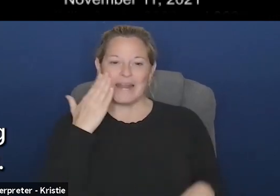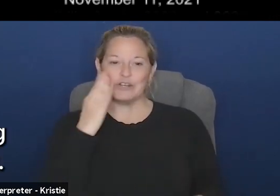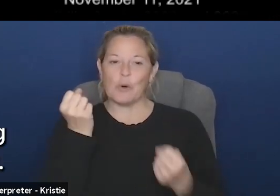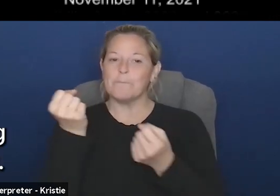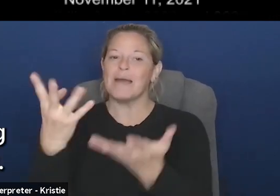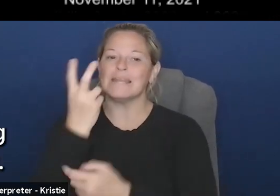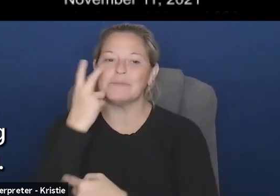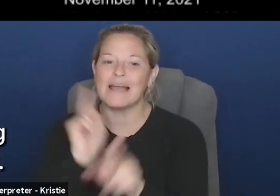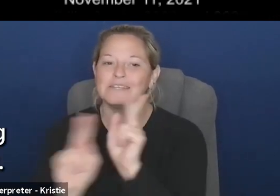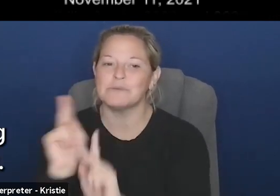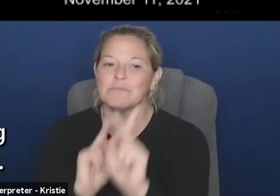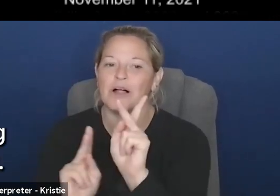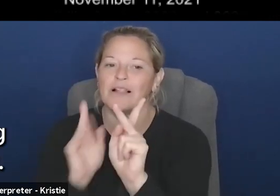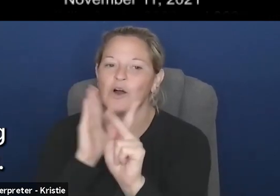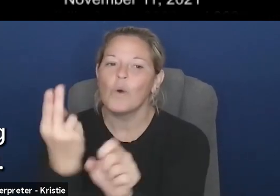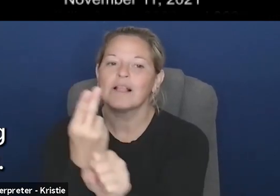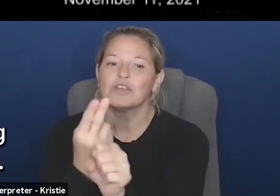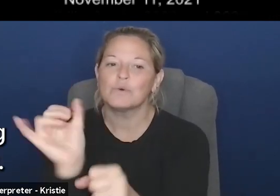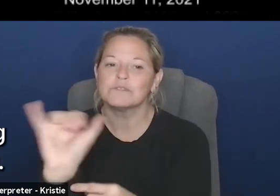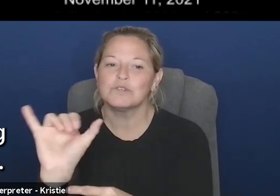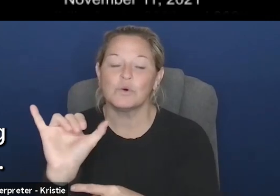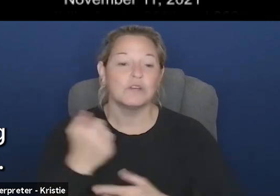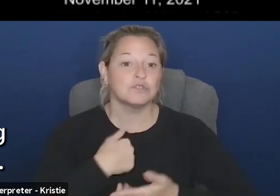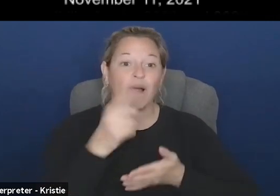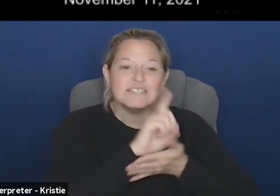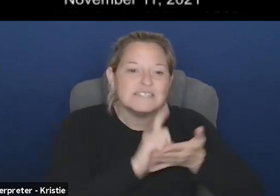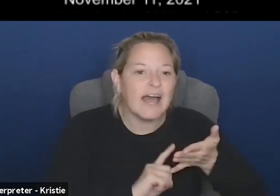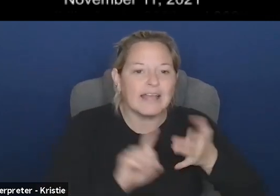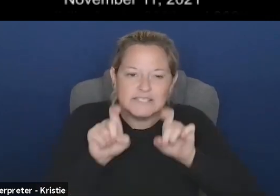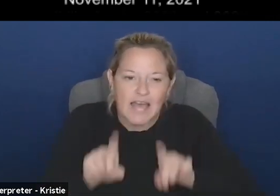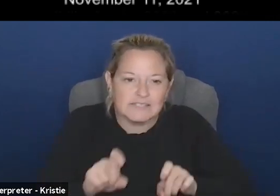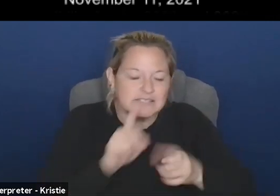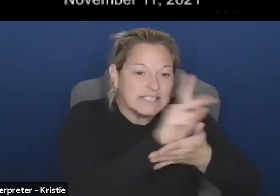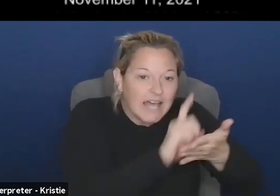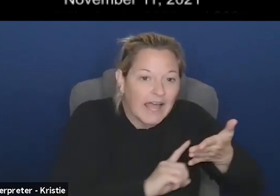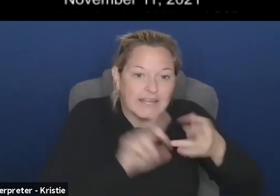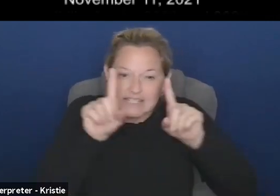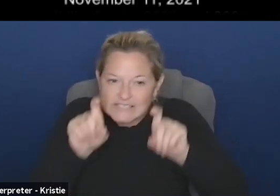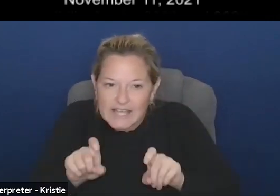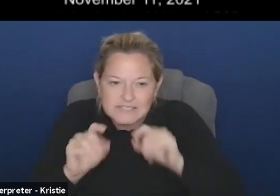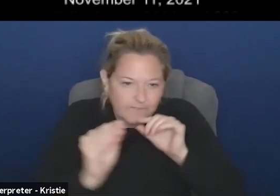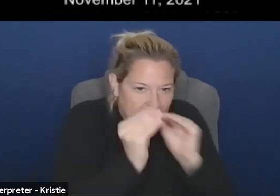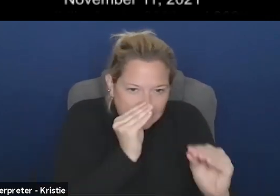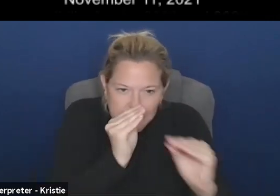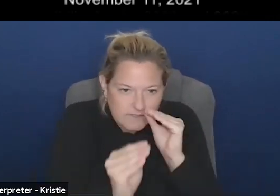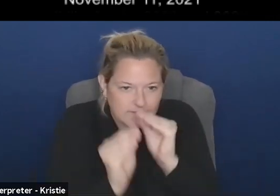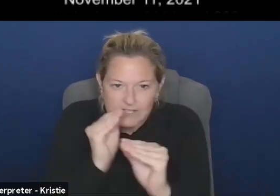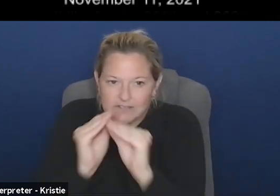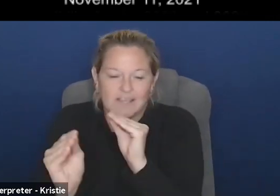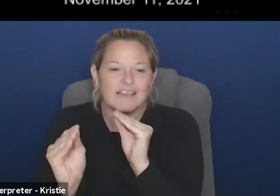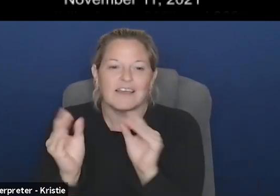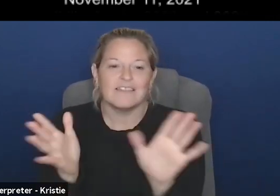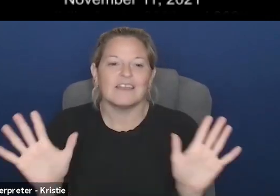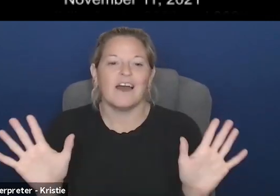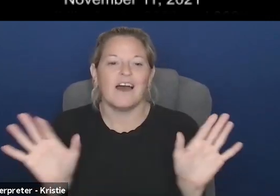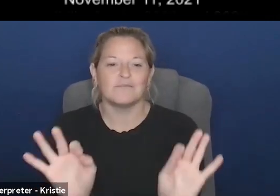of evaluation and testing to make sure that it worked for others. I also did, at